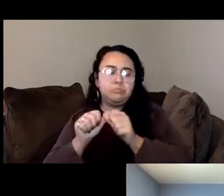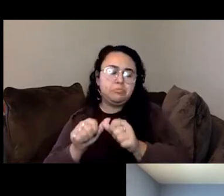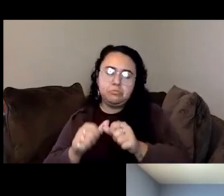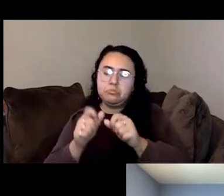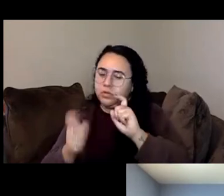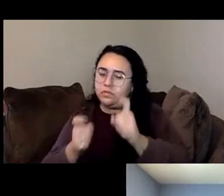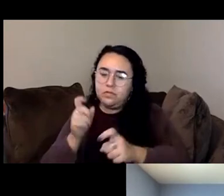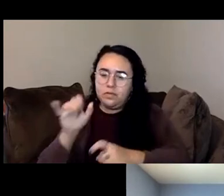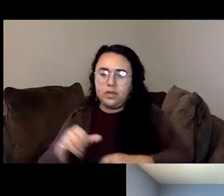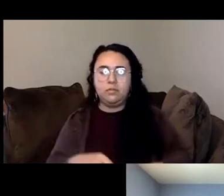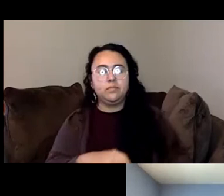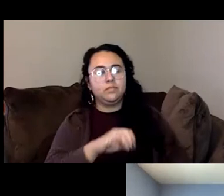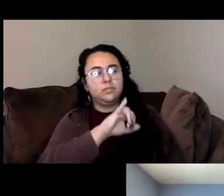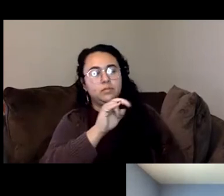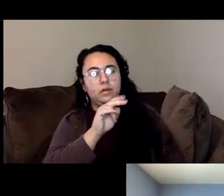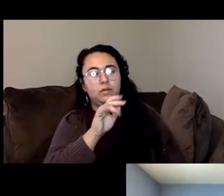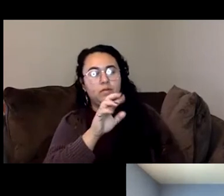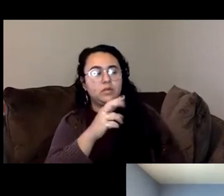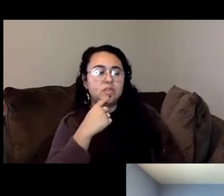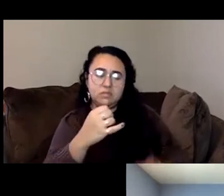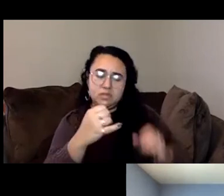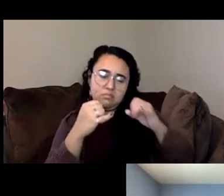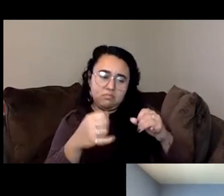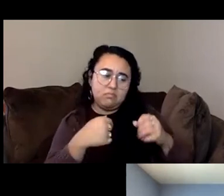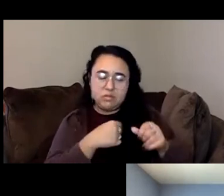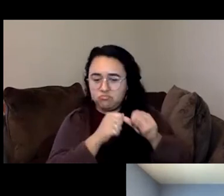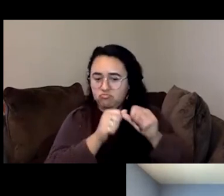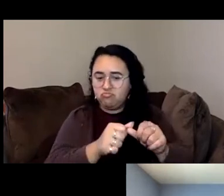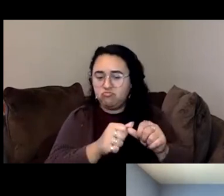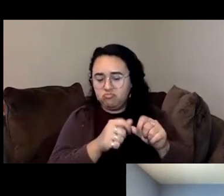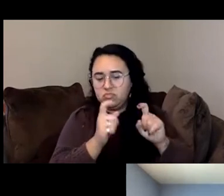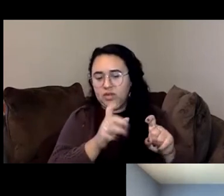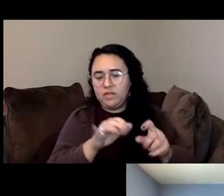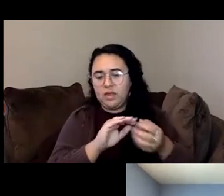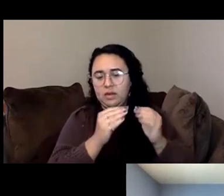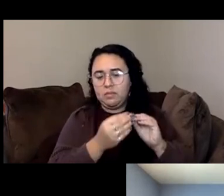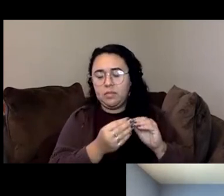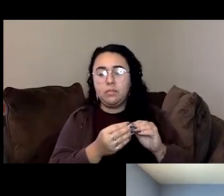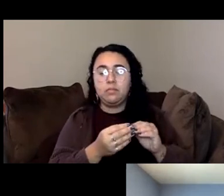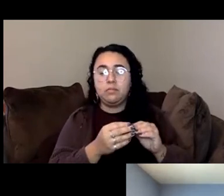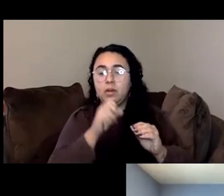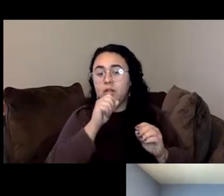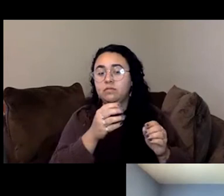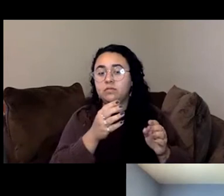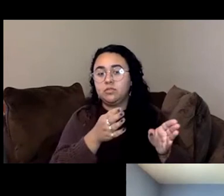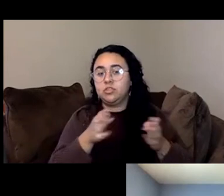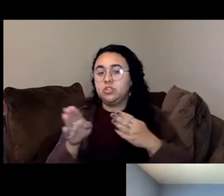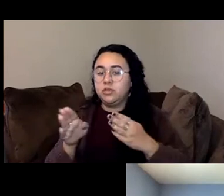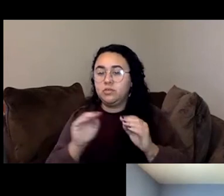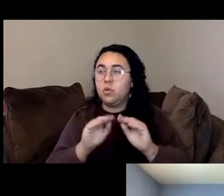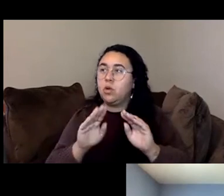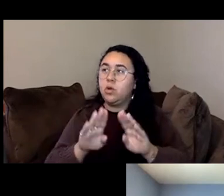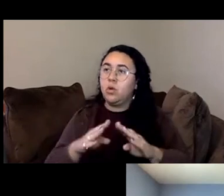Yeah, I would echo that. And I love, by the way, the shift to sort of just an